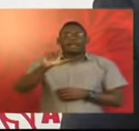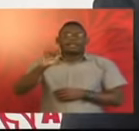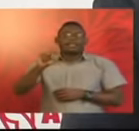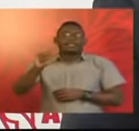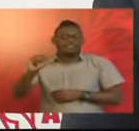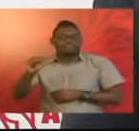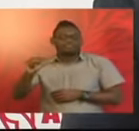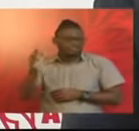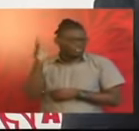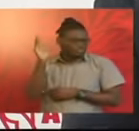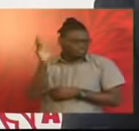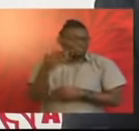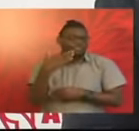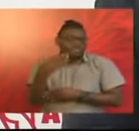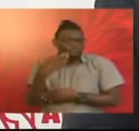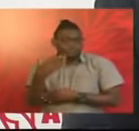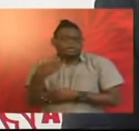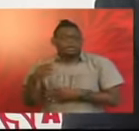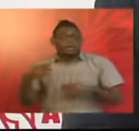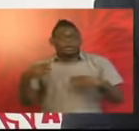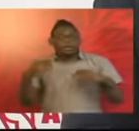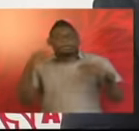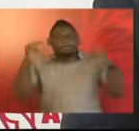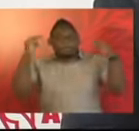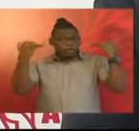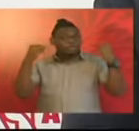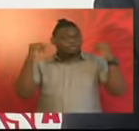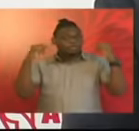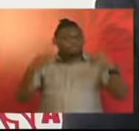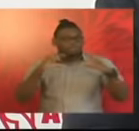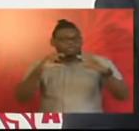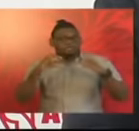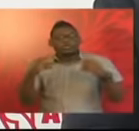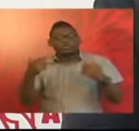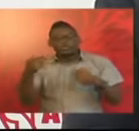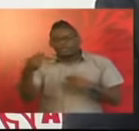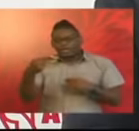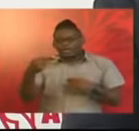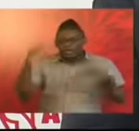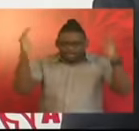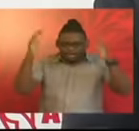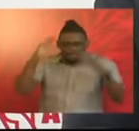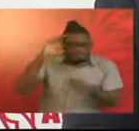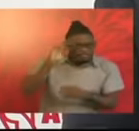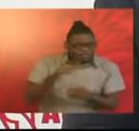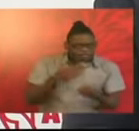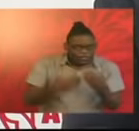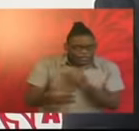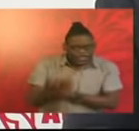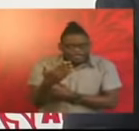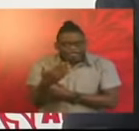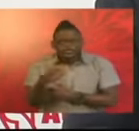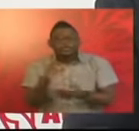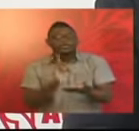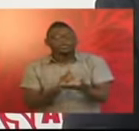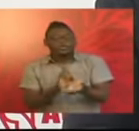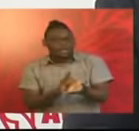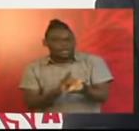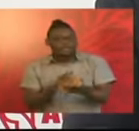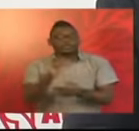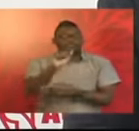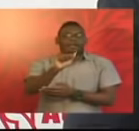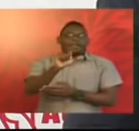Communications, Dr. Hines, Epidemiologist, Ministry of Health, Dr. Allen